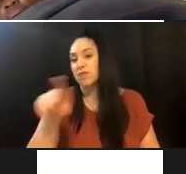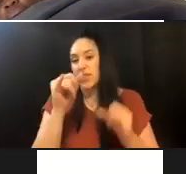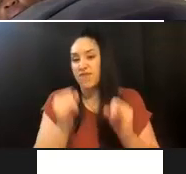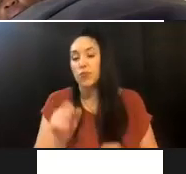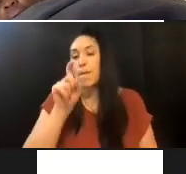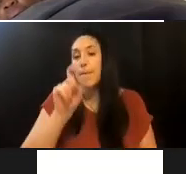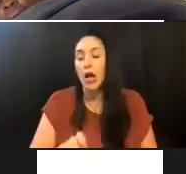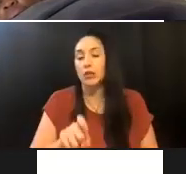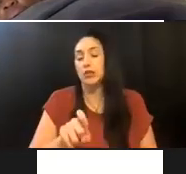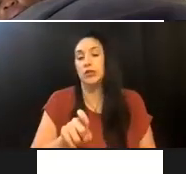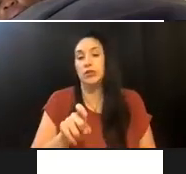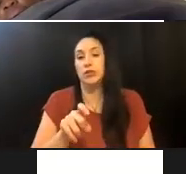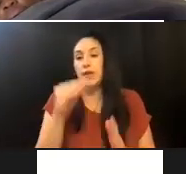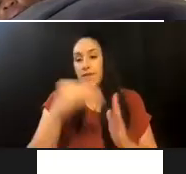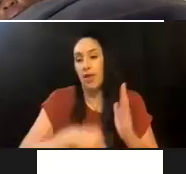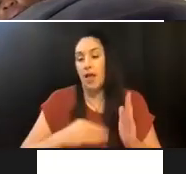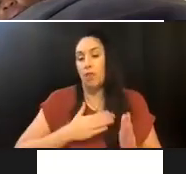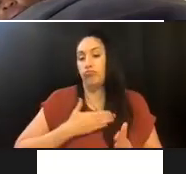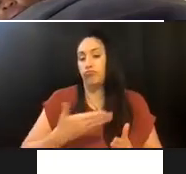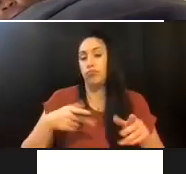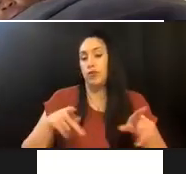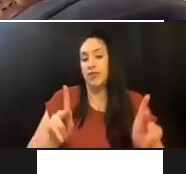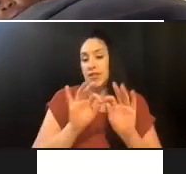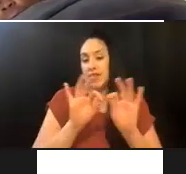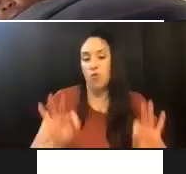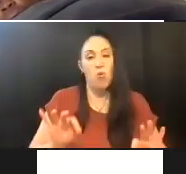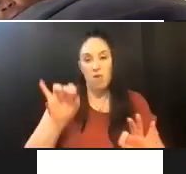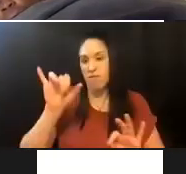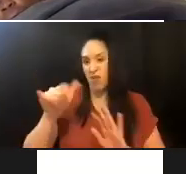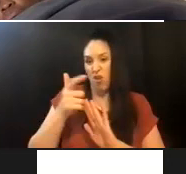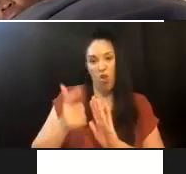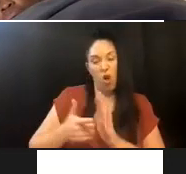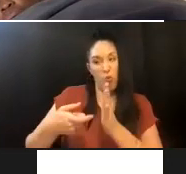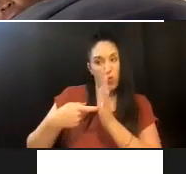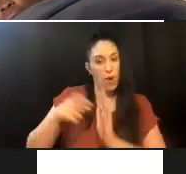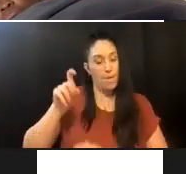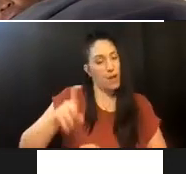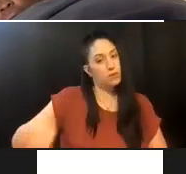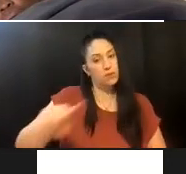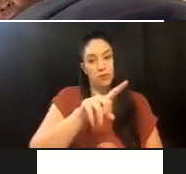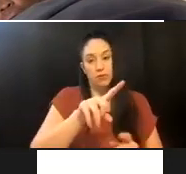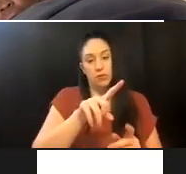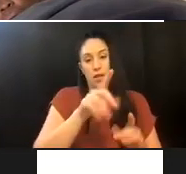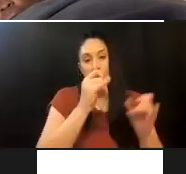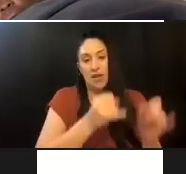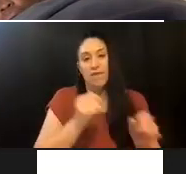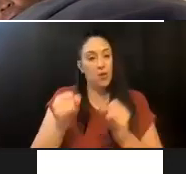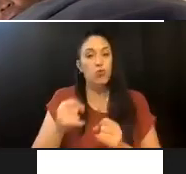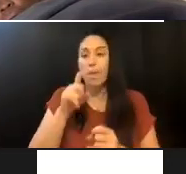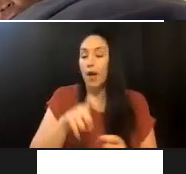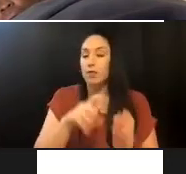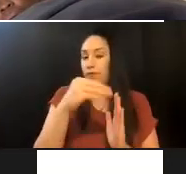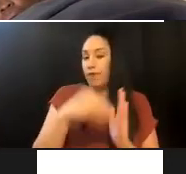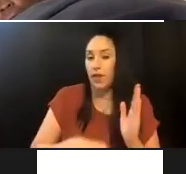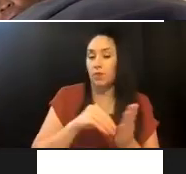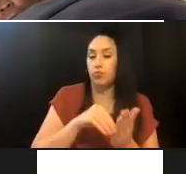That's legally required of any biomedical research study, so that they can't just experiment on you without people knowing it.